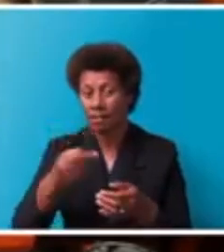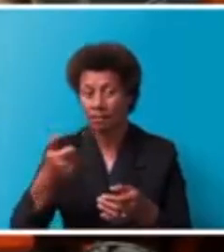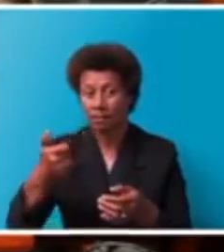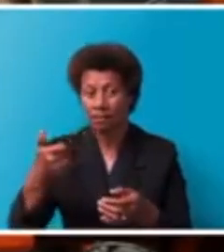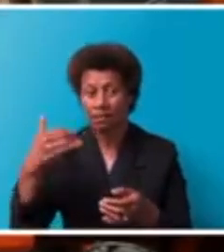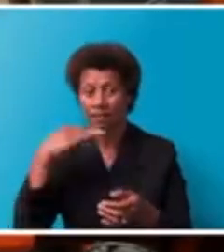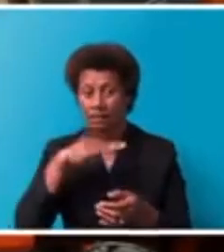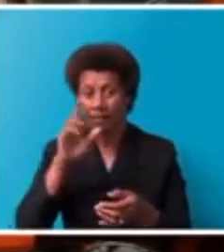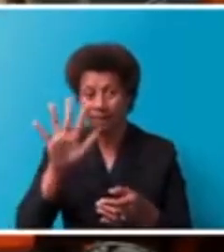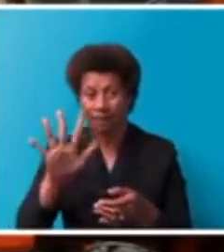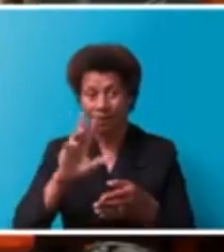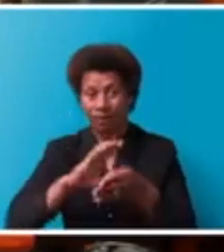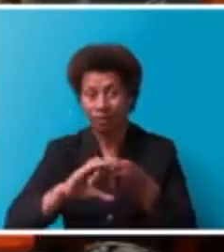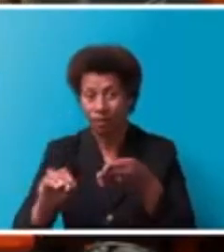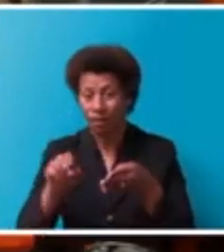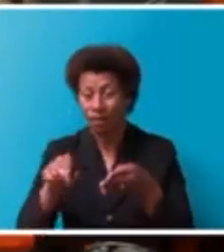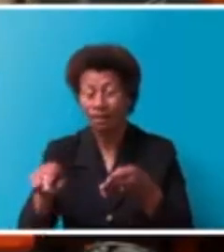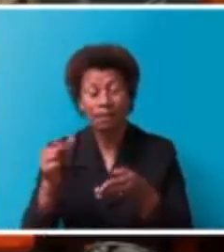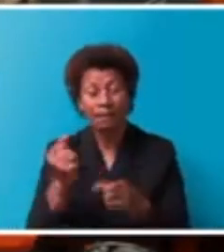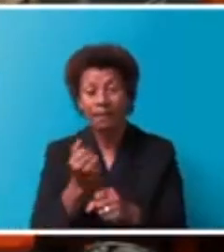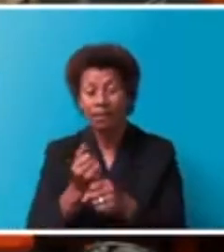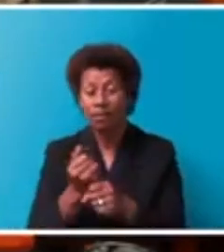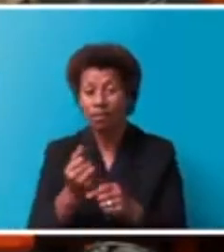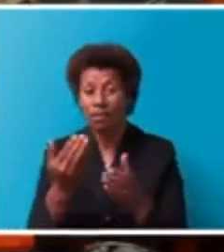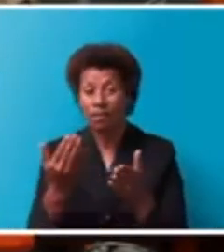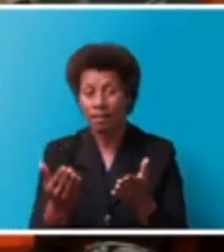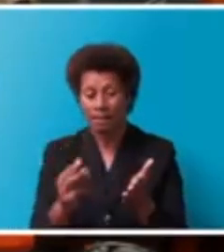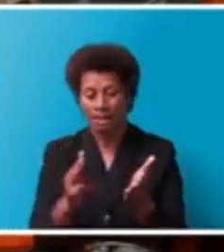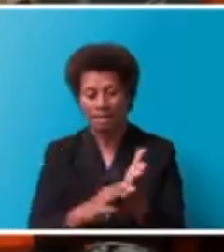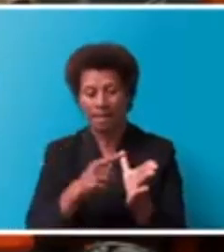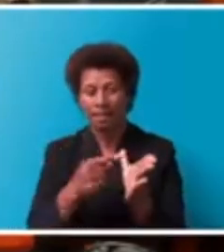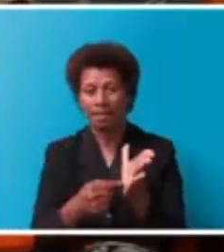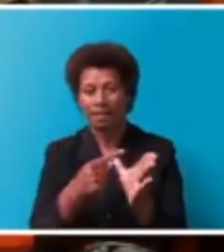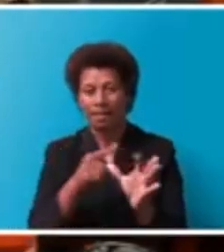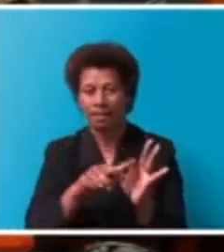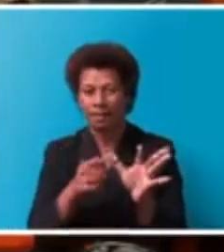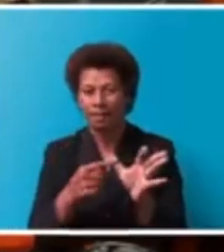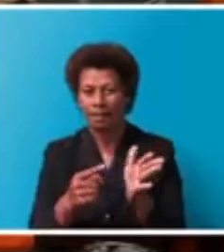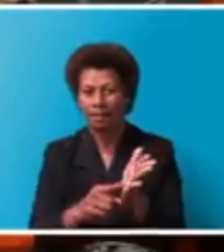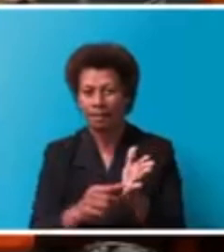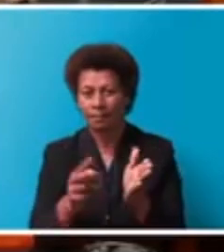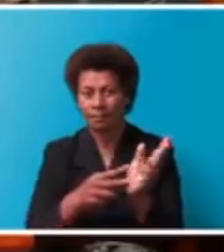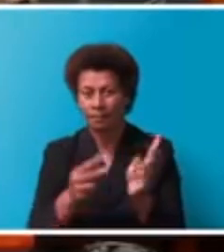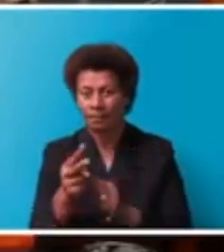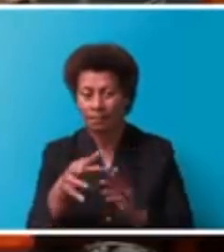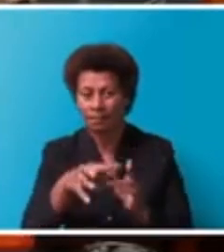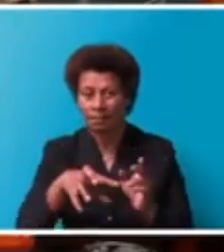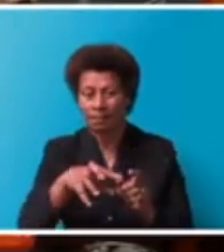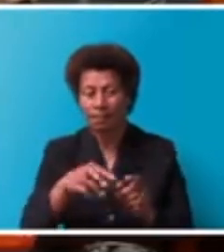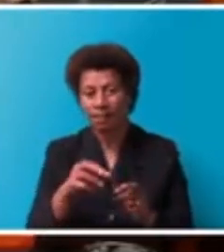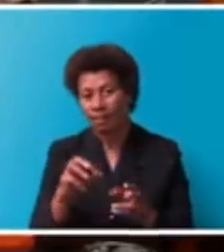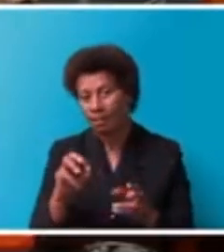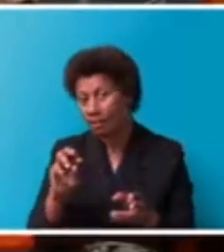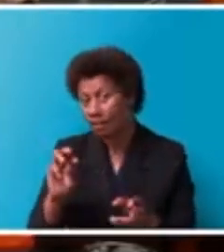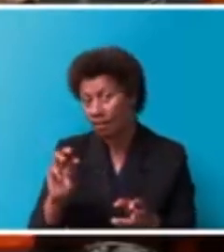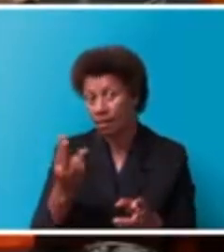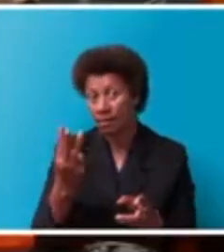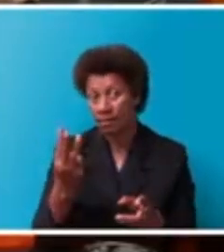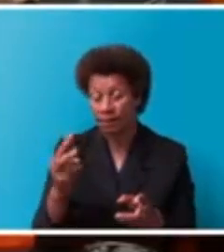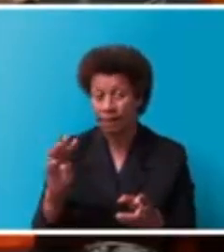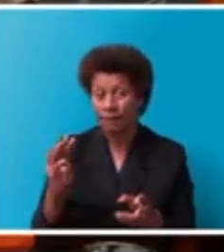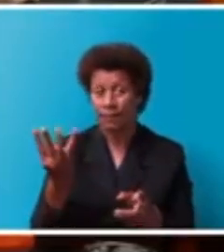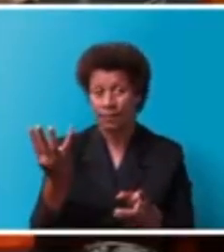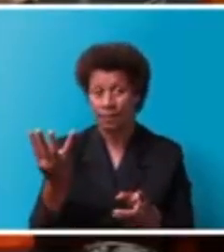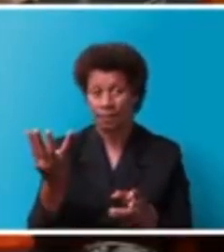$150,605 made to the Matangali, Vosarogo of Oturu, by the third or the fourth payment of royalty,